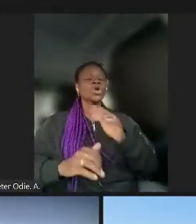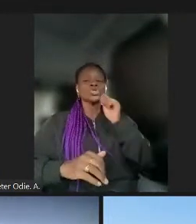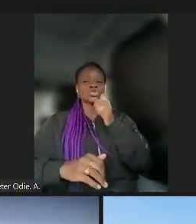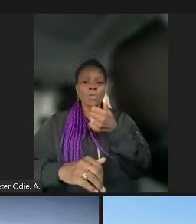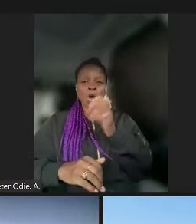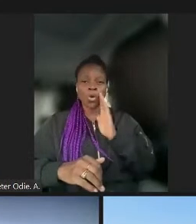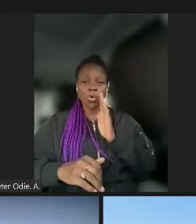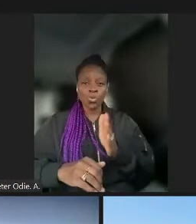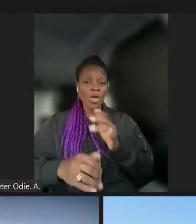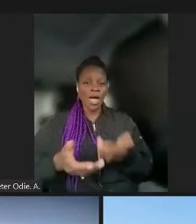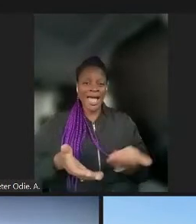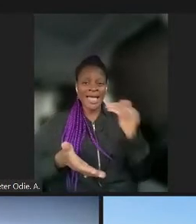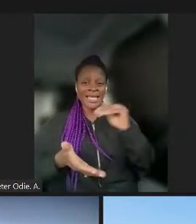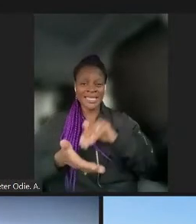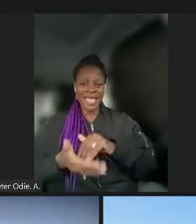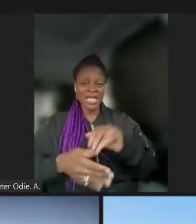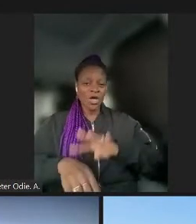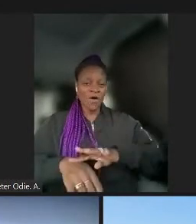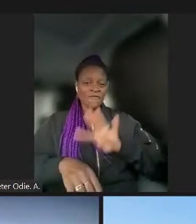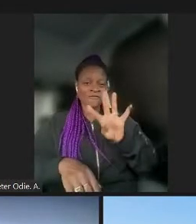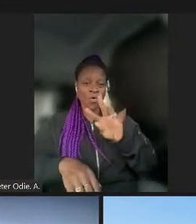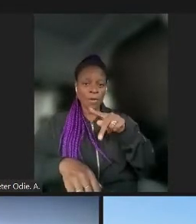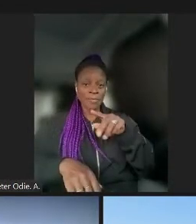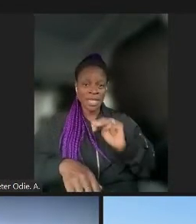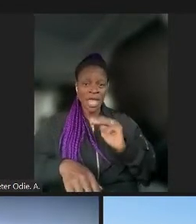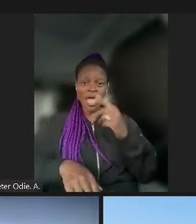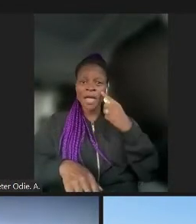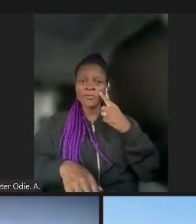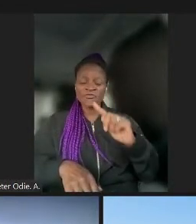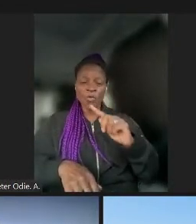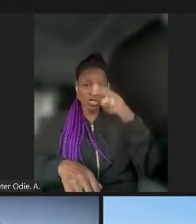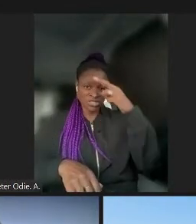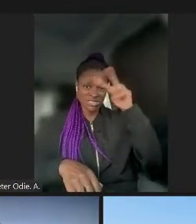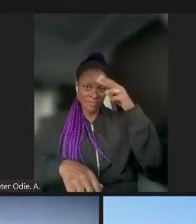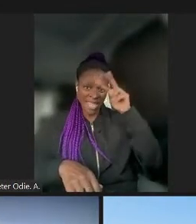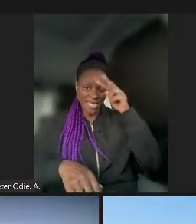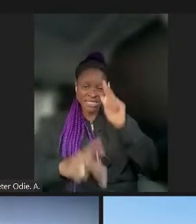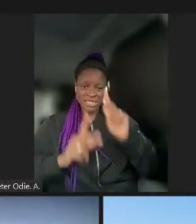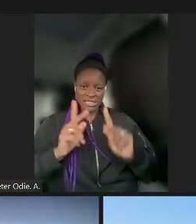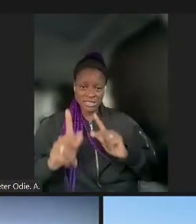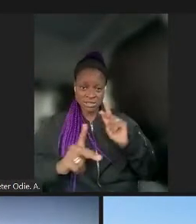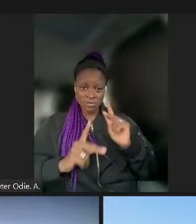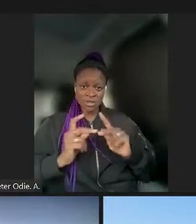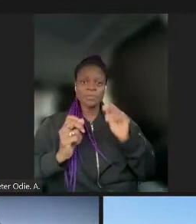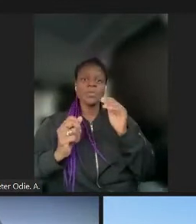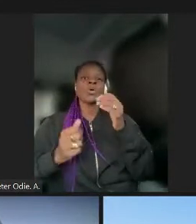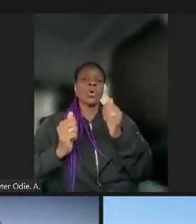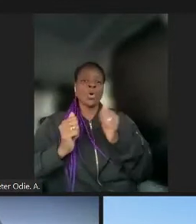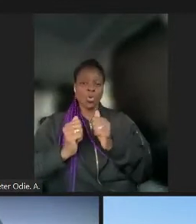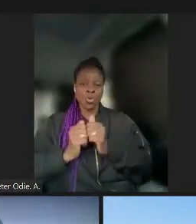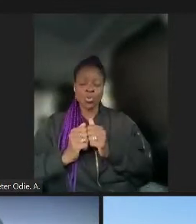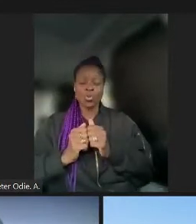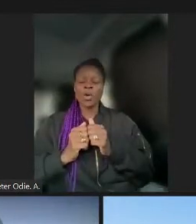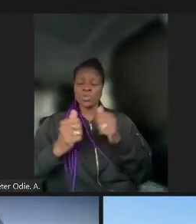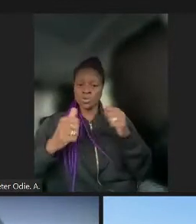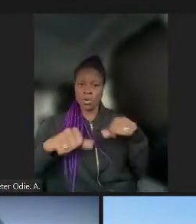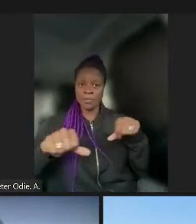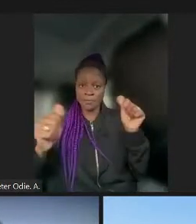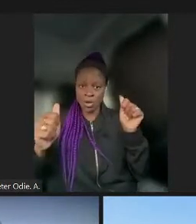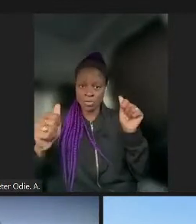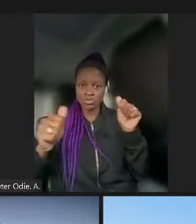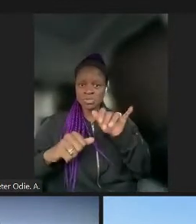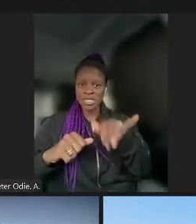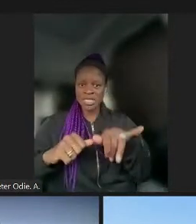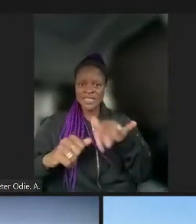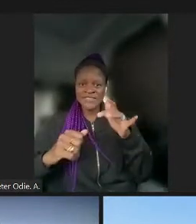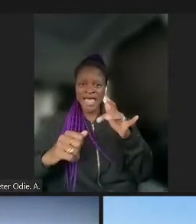at 4 p.m. Silvia Lemos from our communications team, along with Marcos Mejia, will be hosting that event. So please help